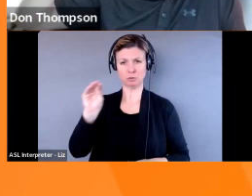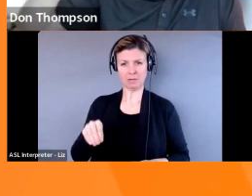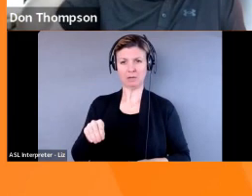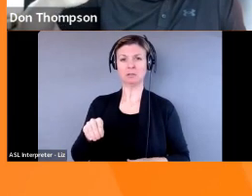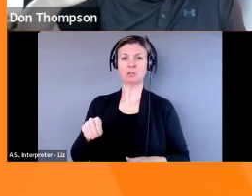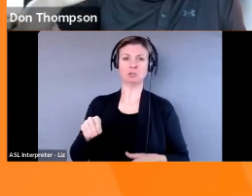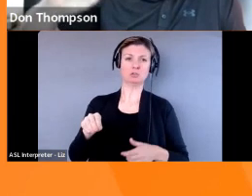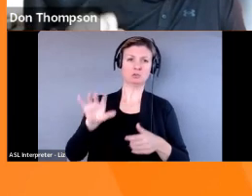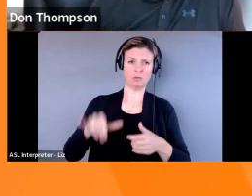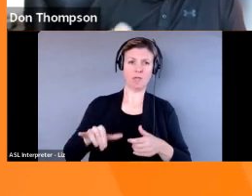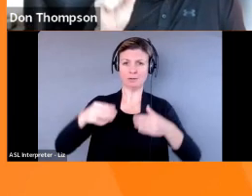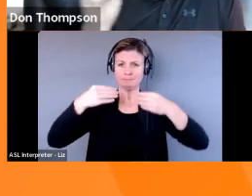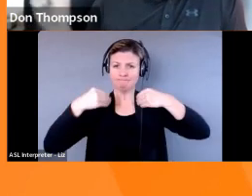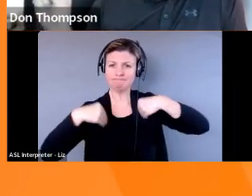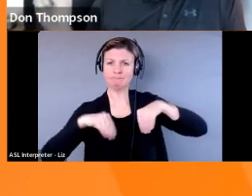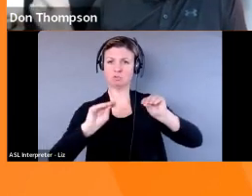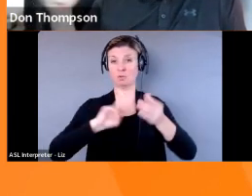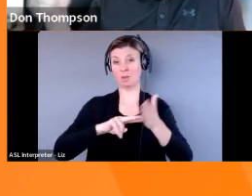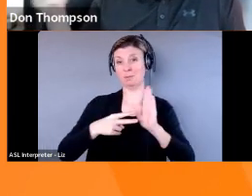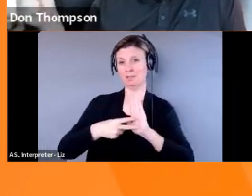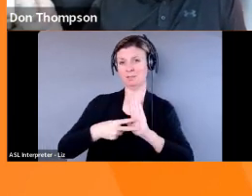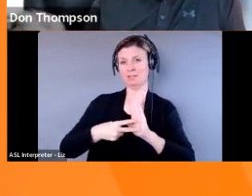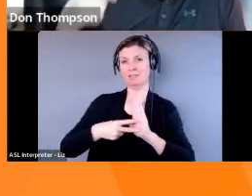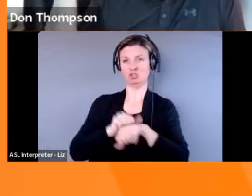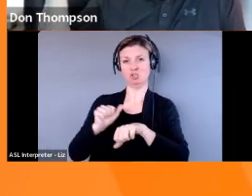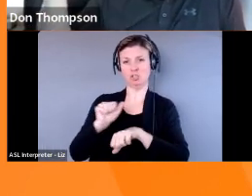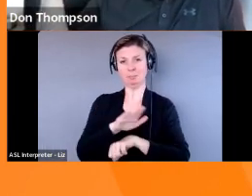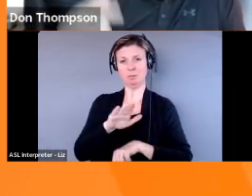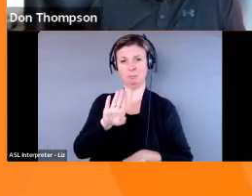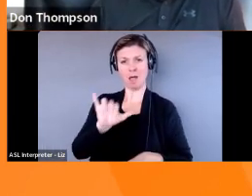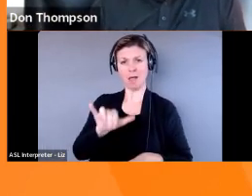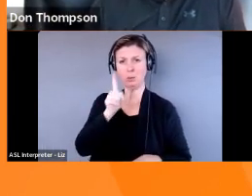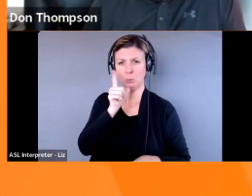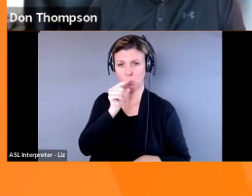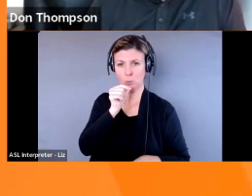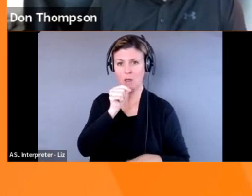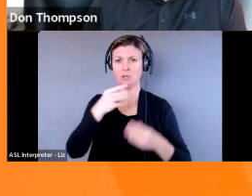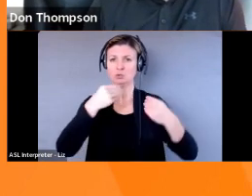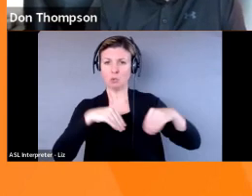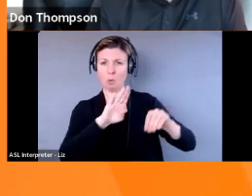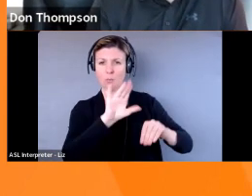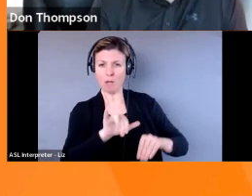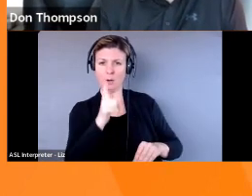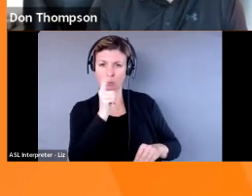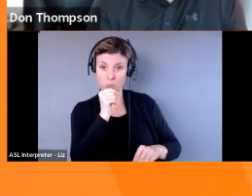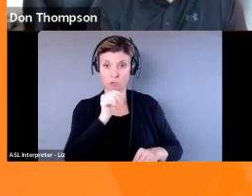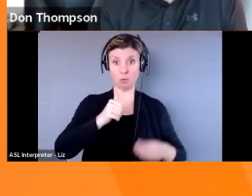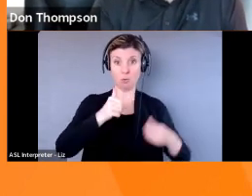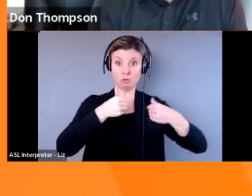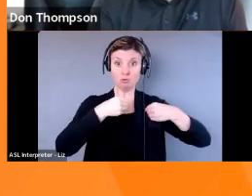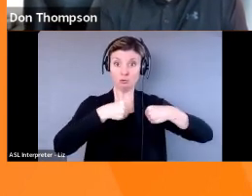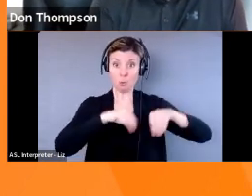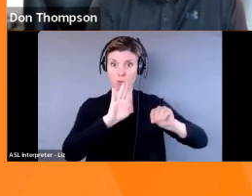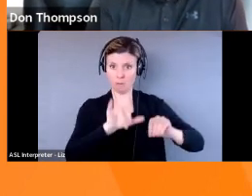shipped by and sold by. Sold by you, your brand, shipped by Amazon means you're a third-party seller.